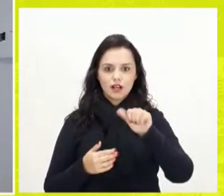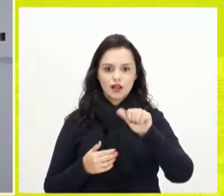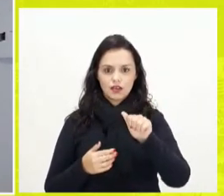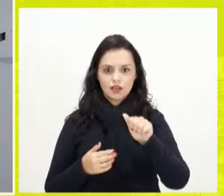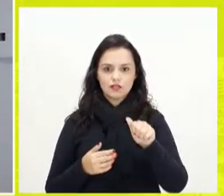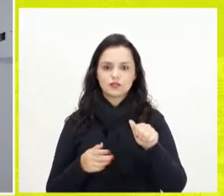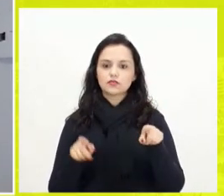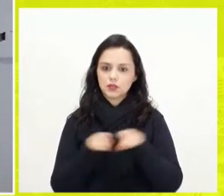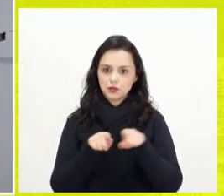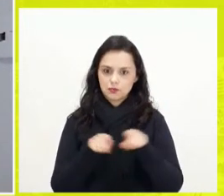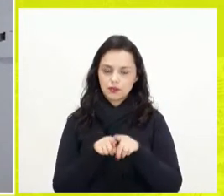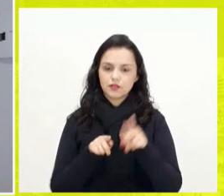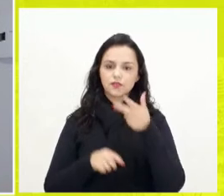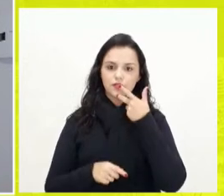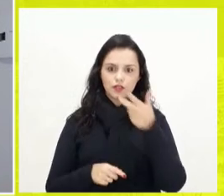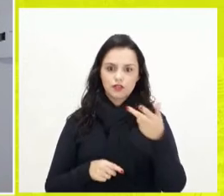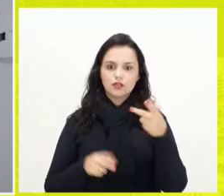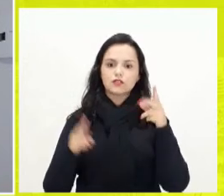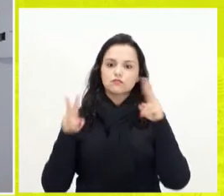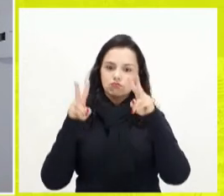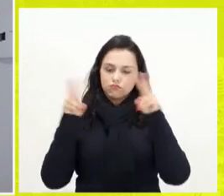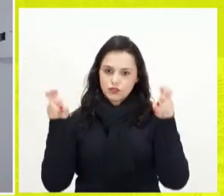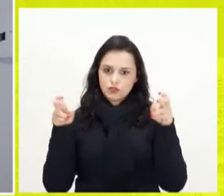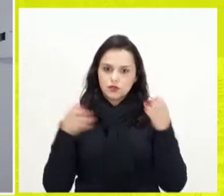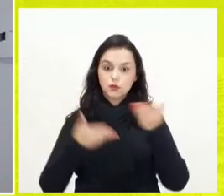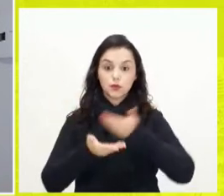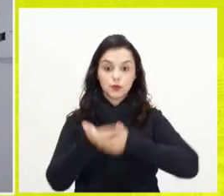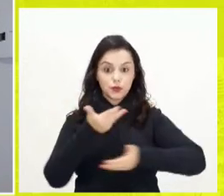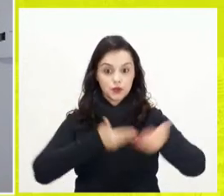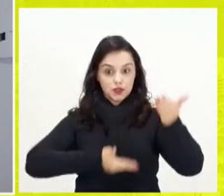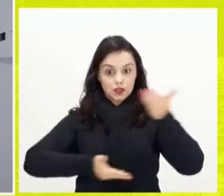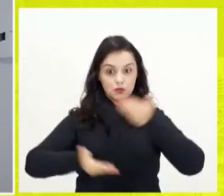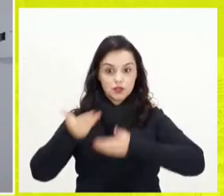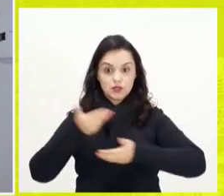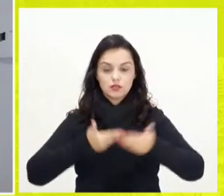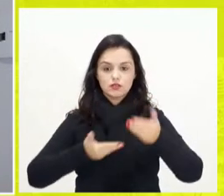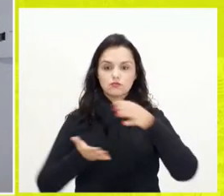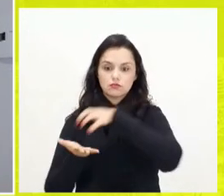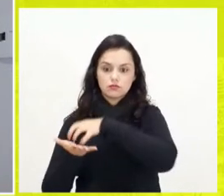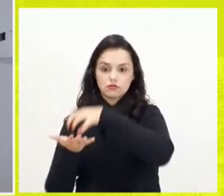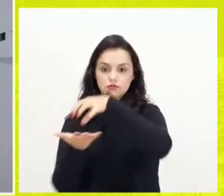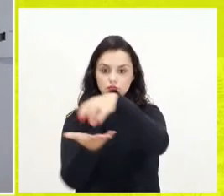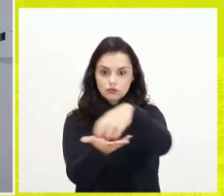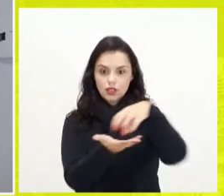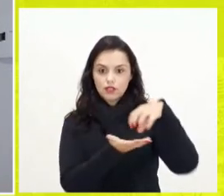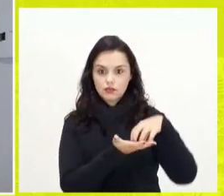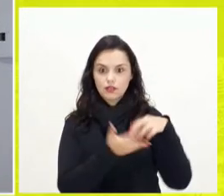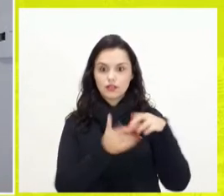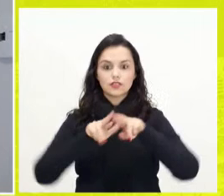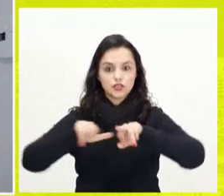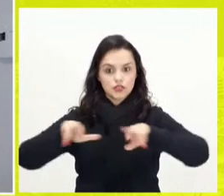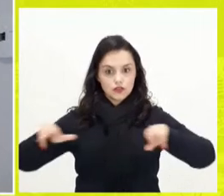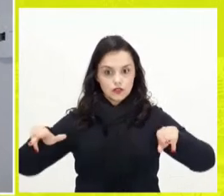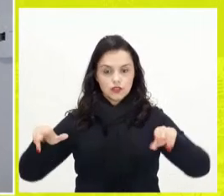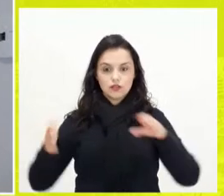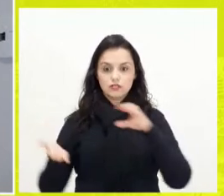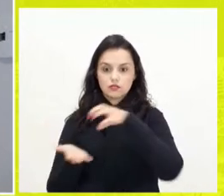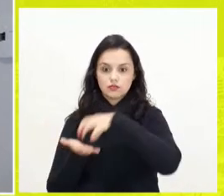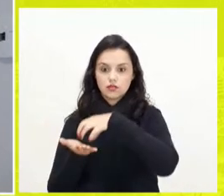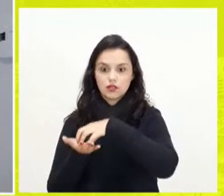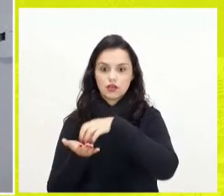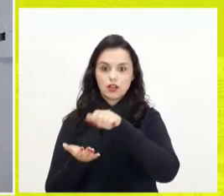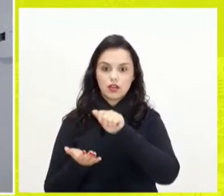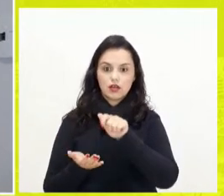excellent tiago i'm gonna ask you to comment on collaboration different areas different